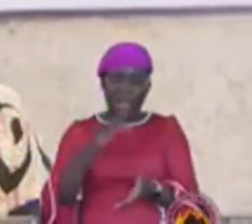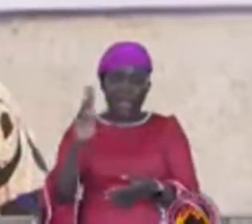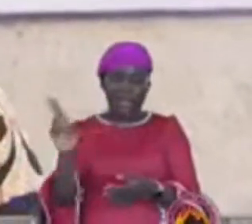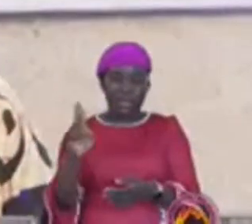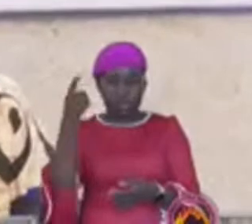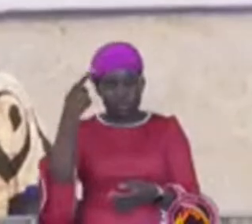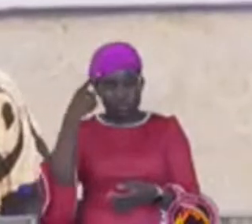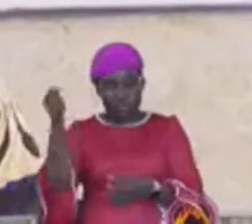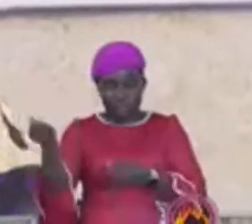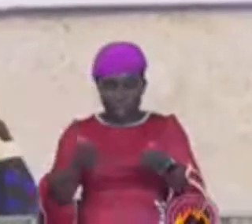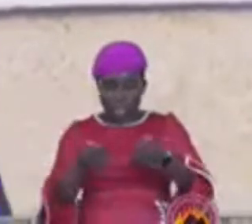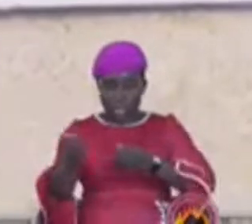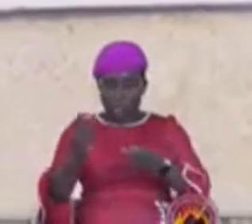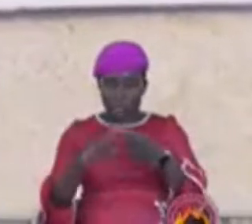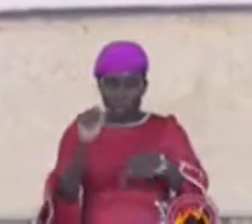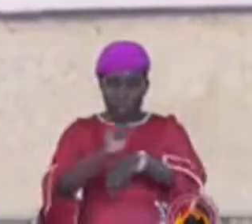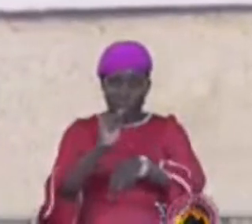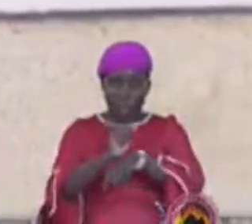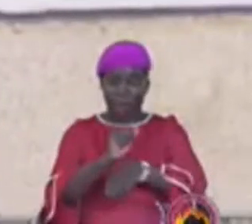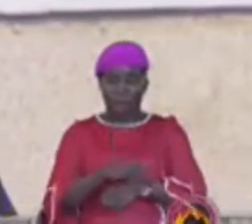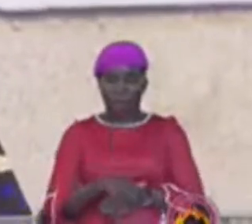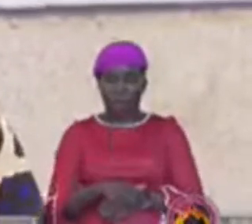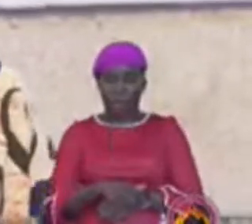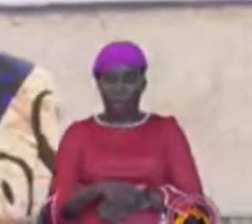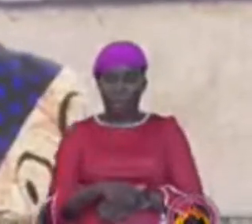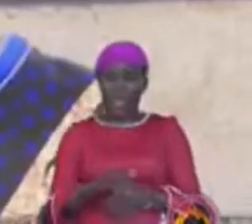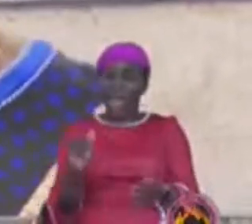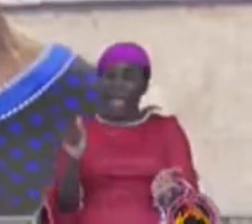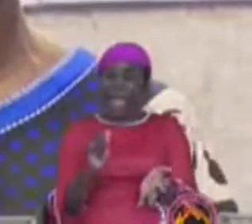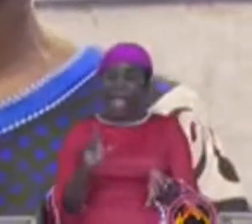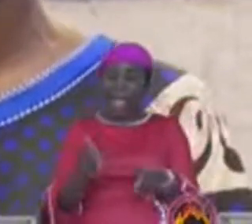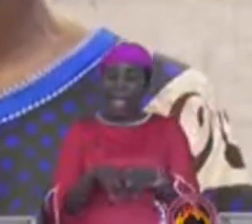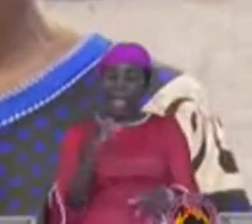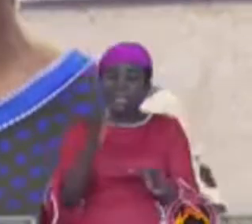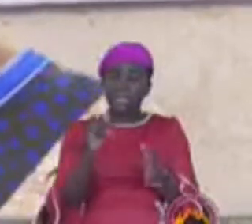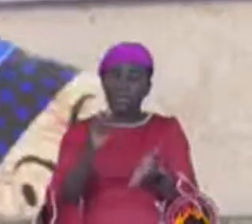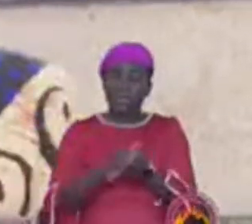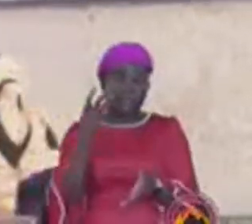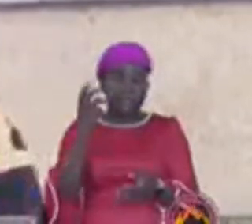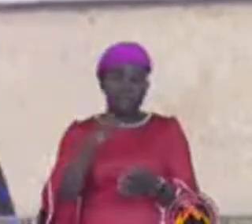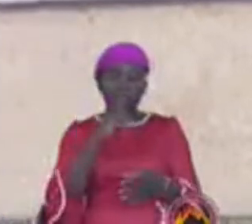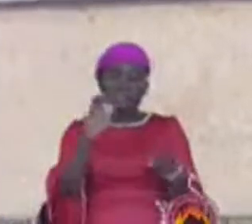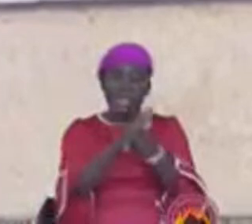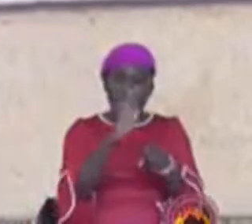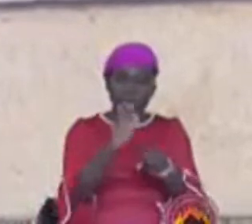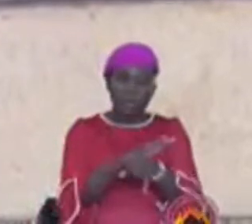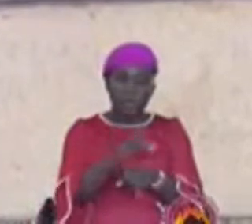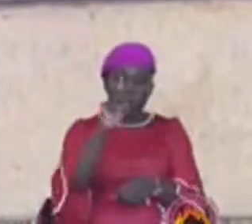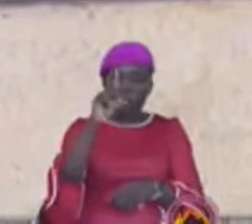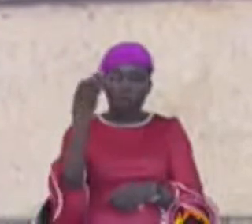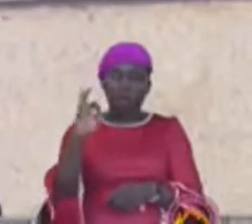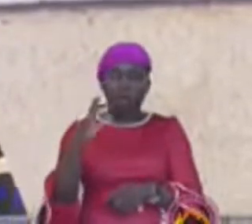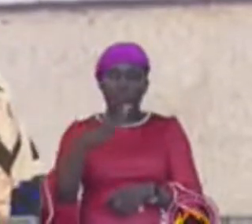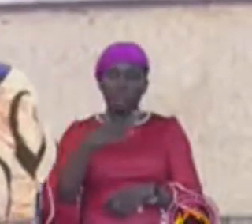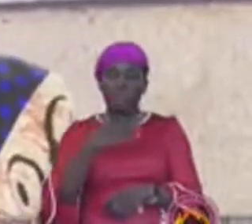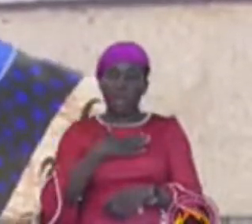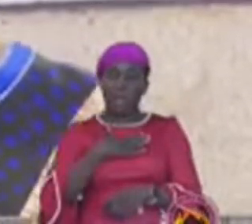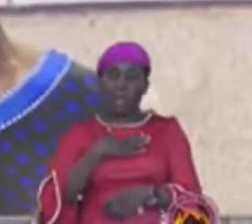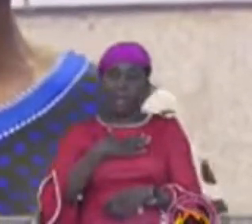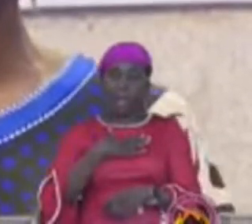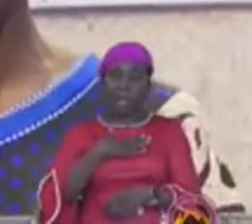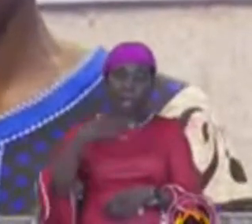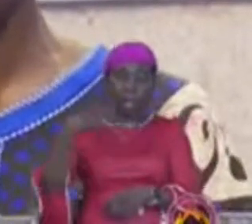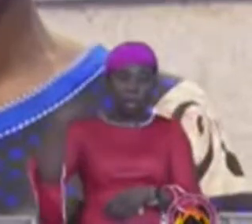that week, on a Sunday, one of my boss called me that they're opening a new branch in the new place, that they